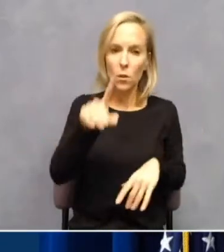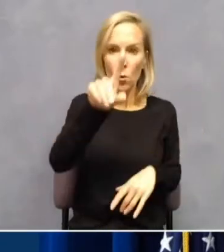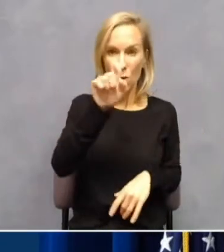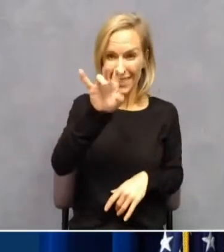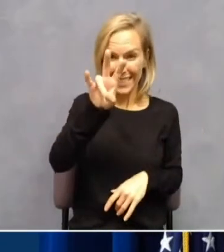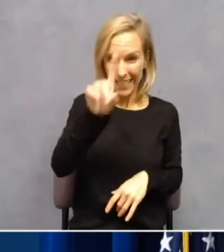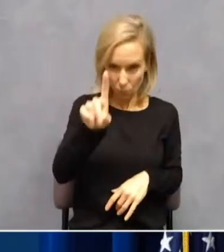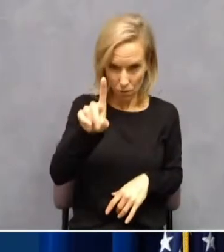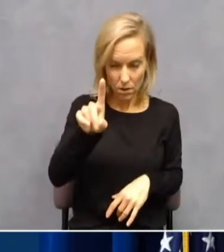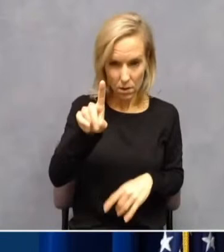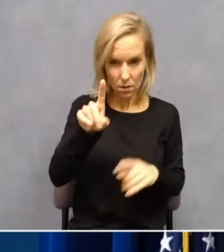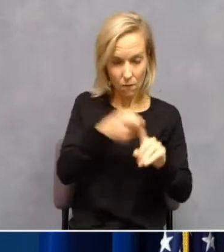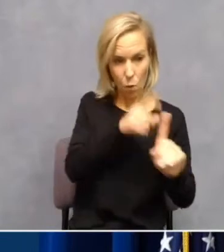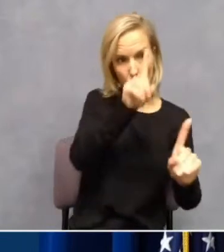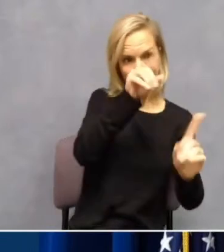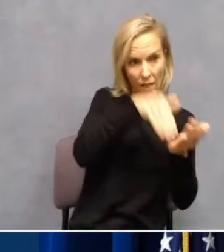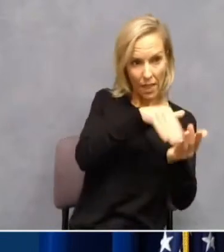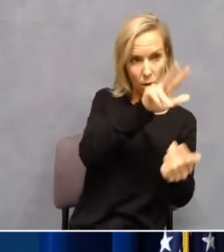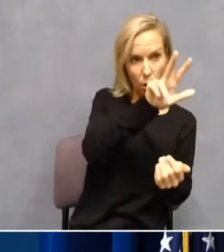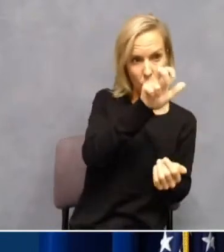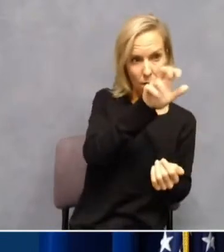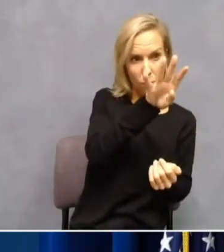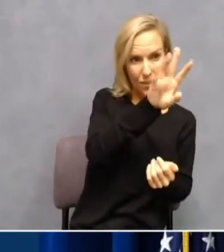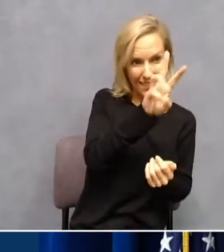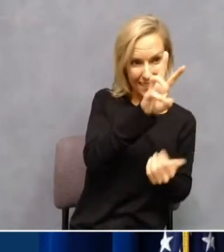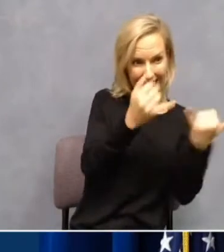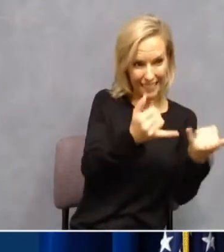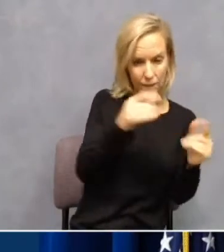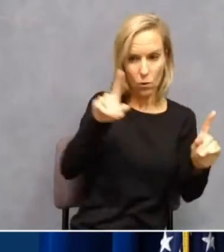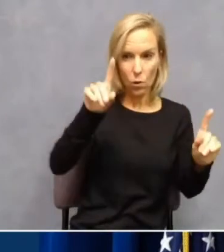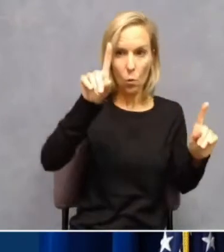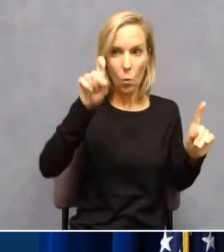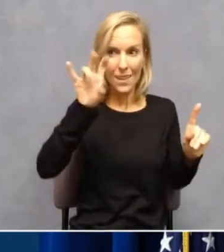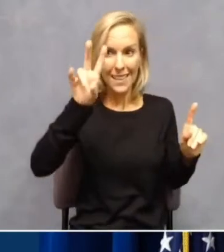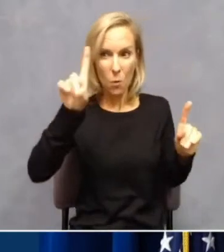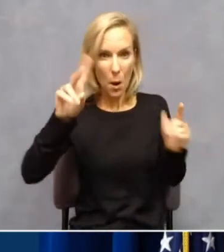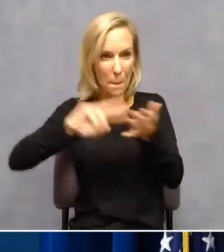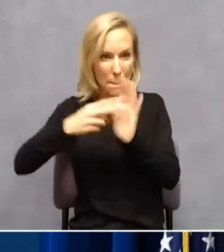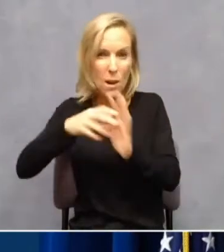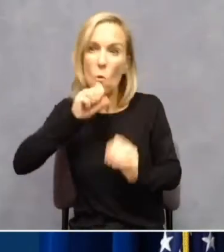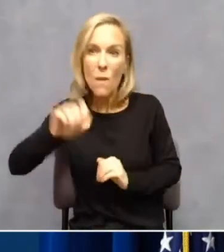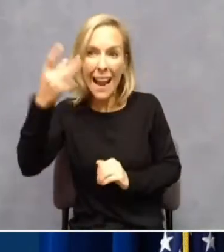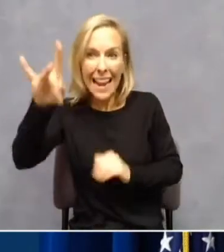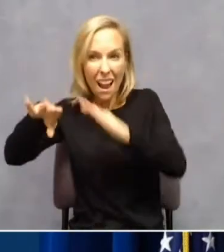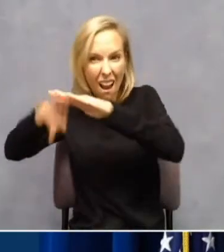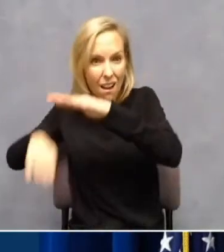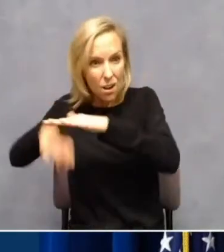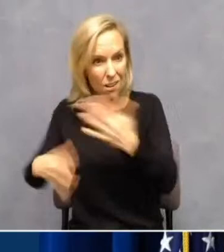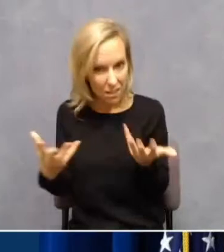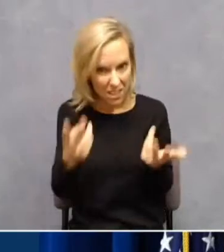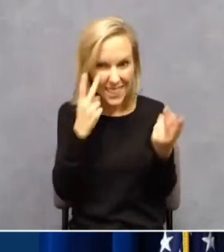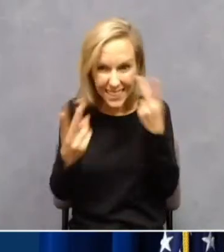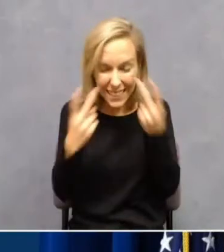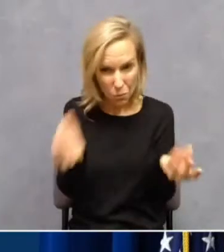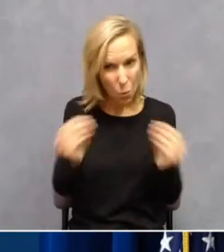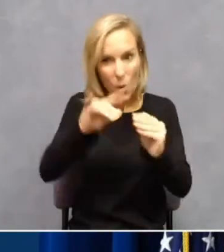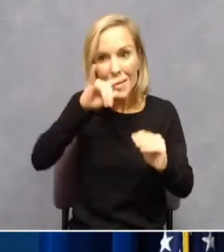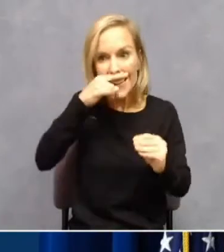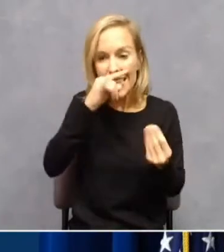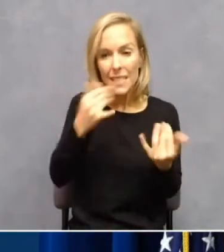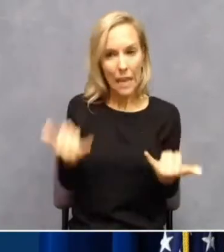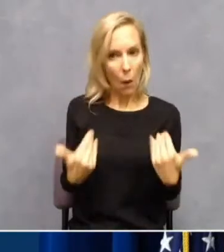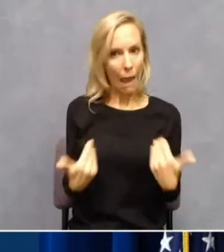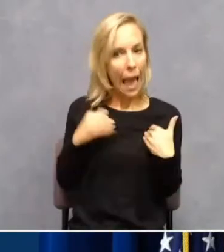the 1,346 cases today are kids under 18. You want another reason? More kids are getting this. And with us not knowing about the